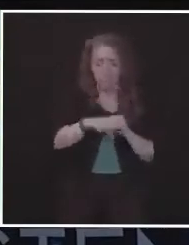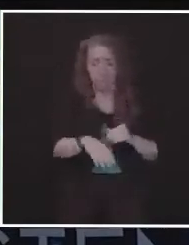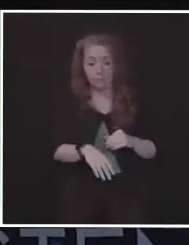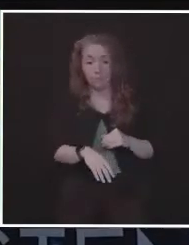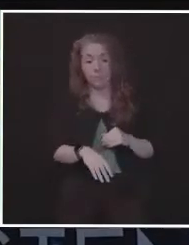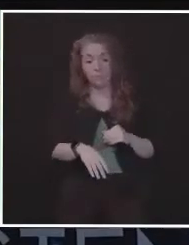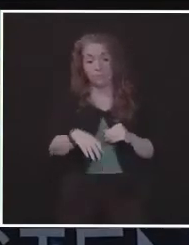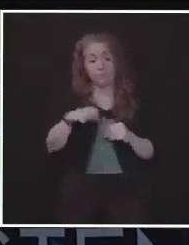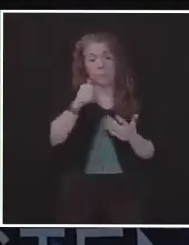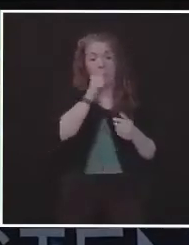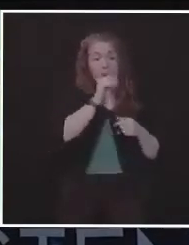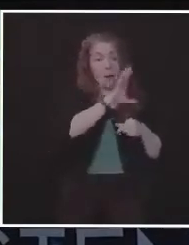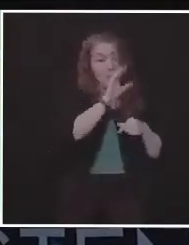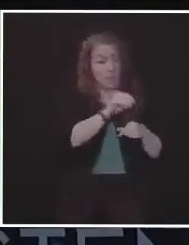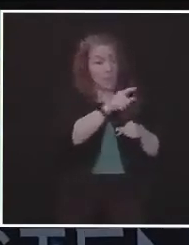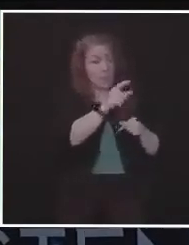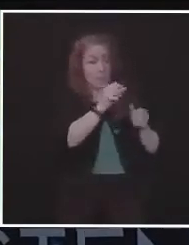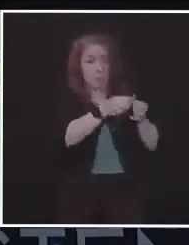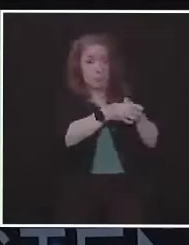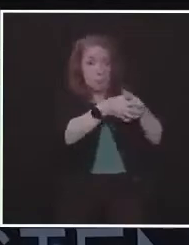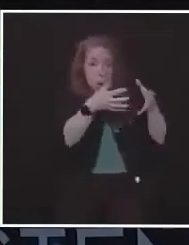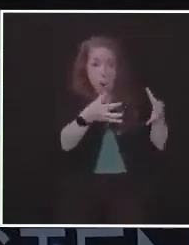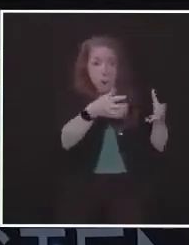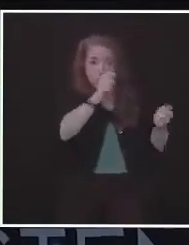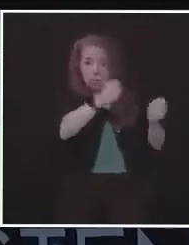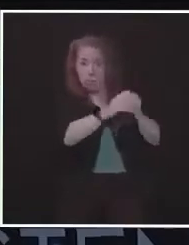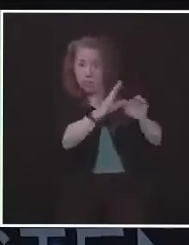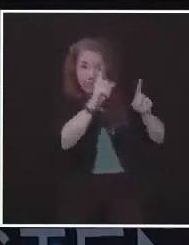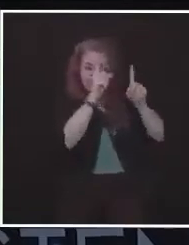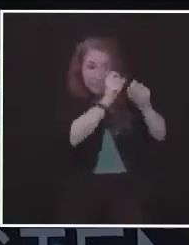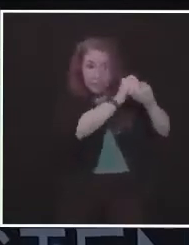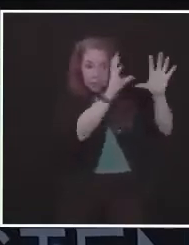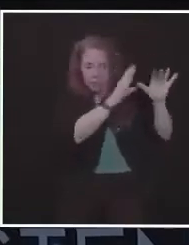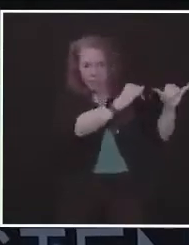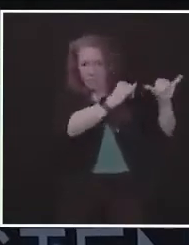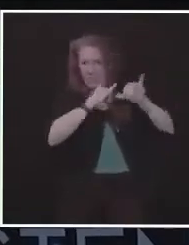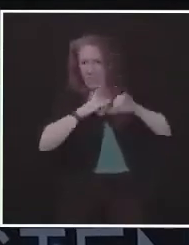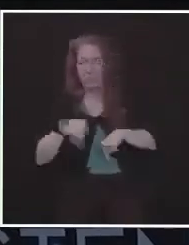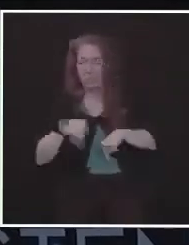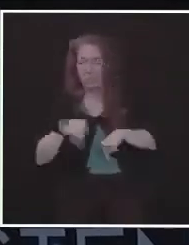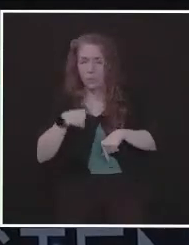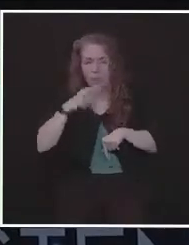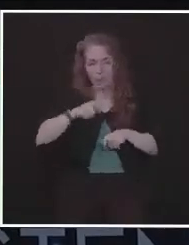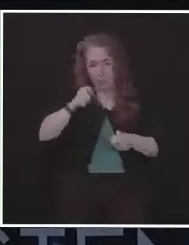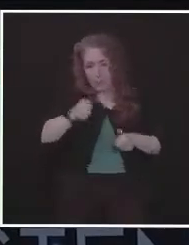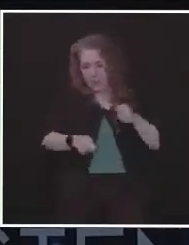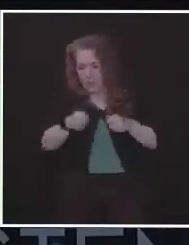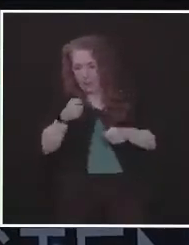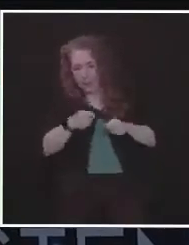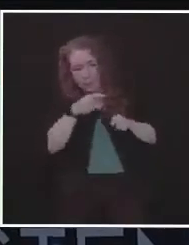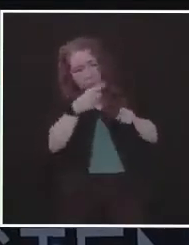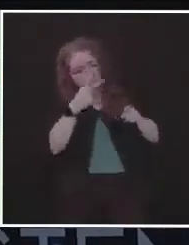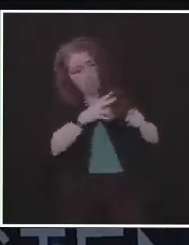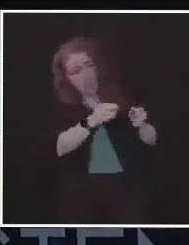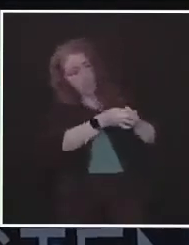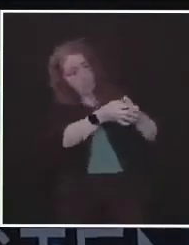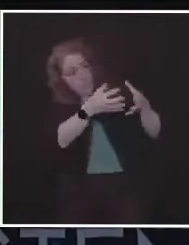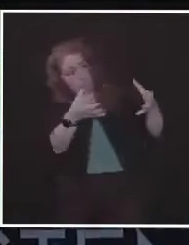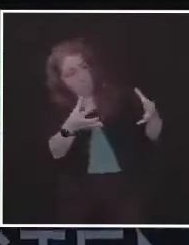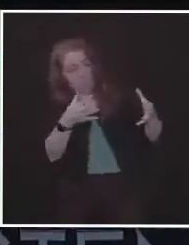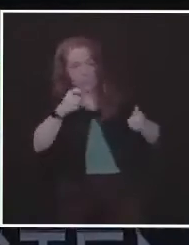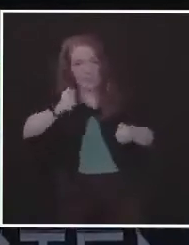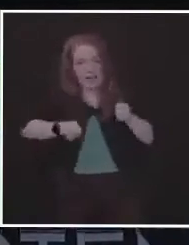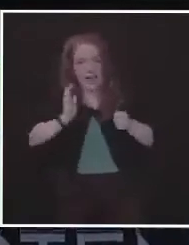we must adapt and restructure to facilitate and accommodate that growth. For